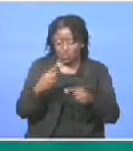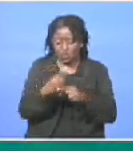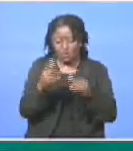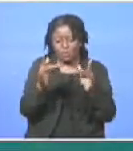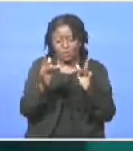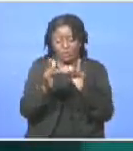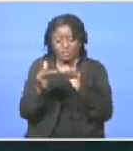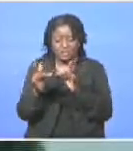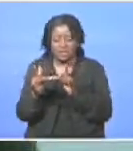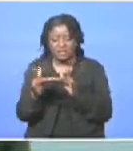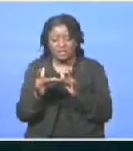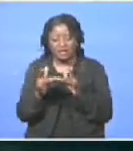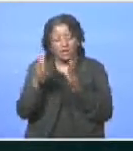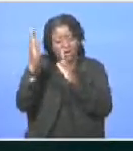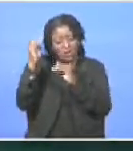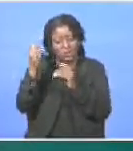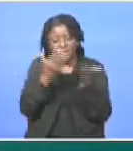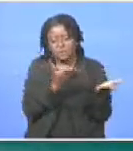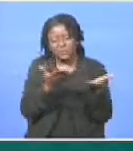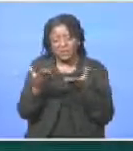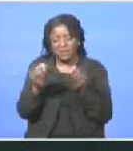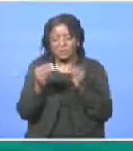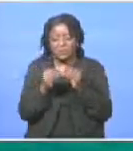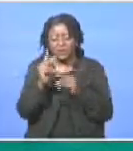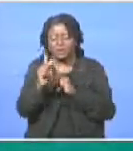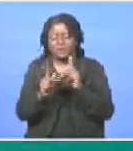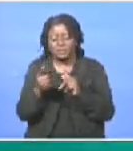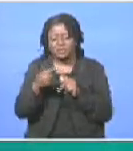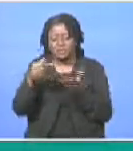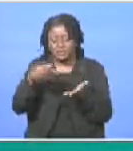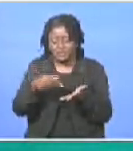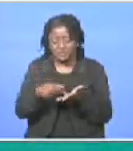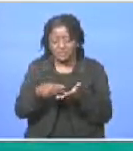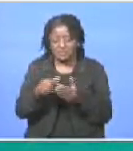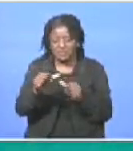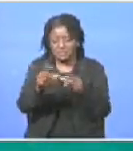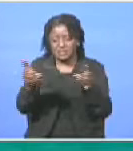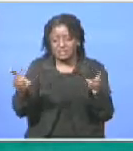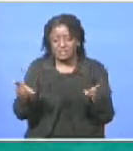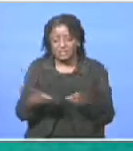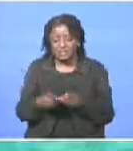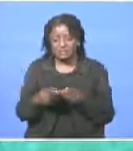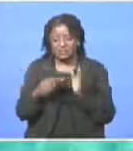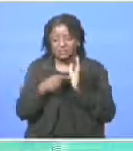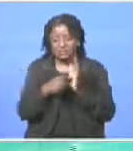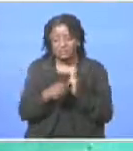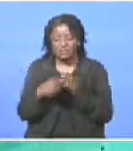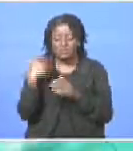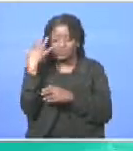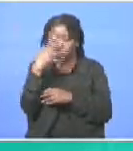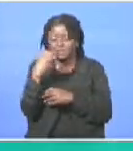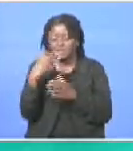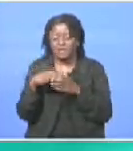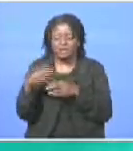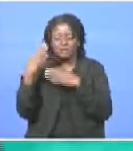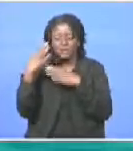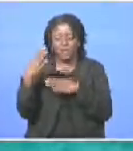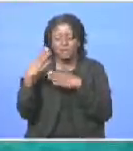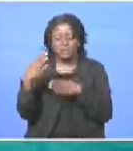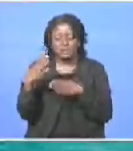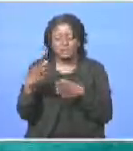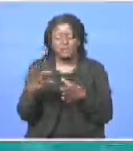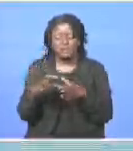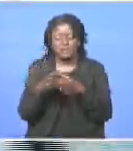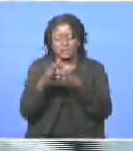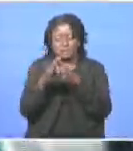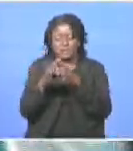the destination. The new campaign highlights the beauty of the Bahamas through storytelling and is set to the lyrics of Lenny Kravitz's Fly